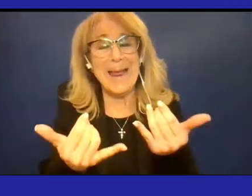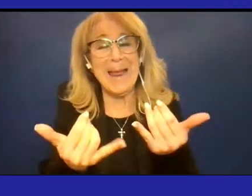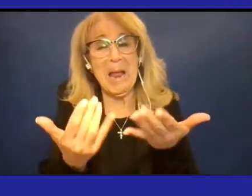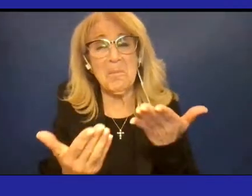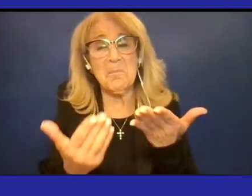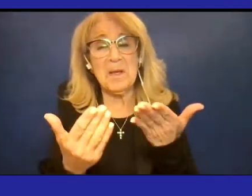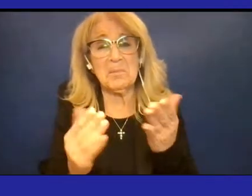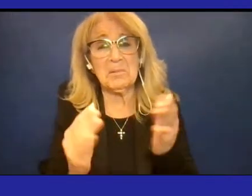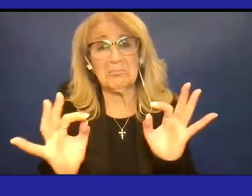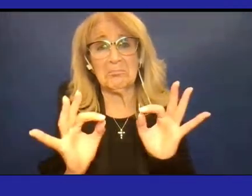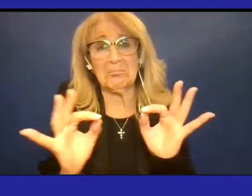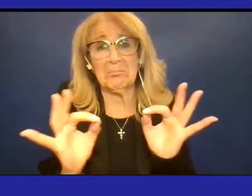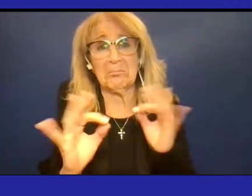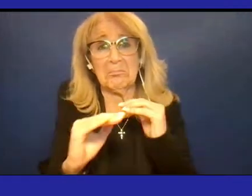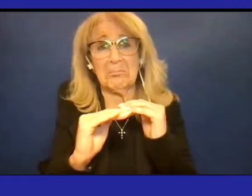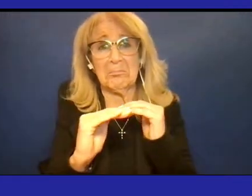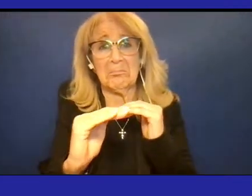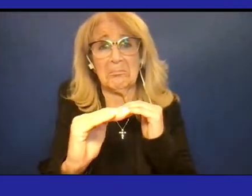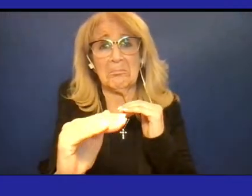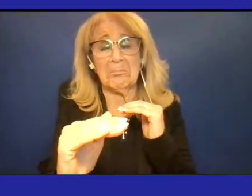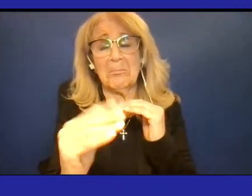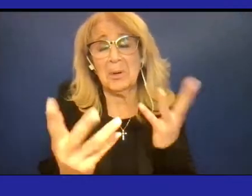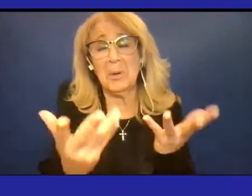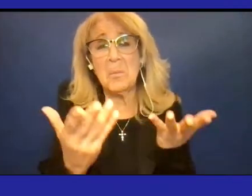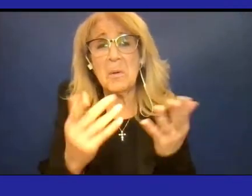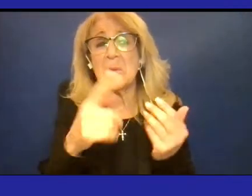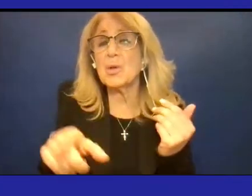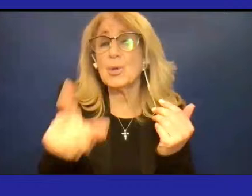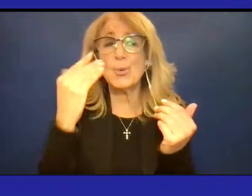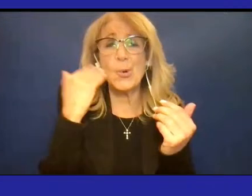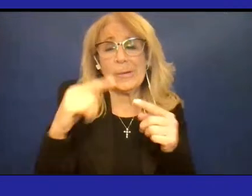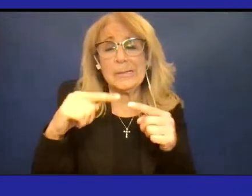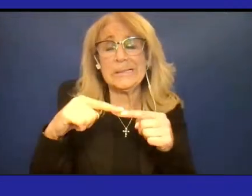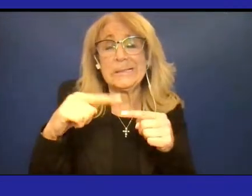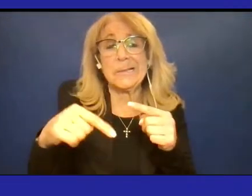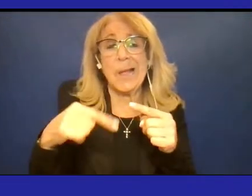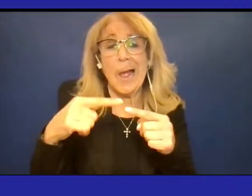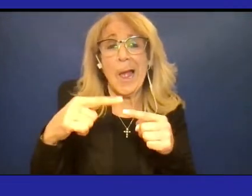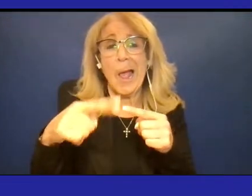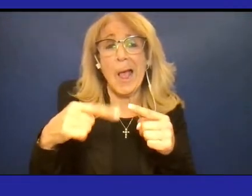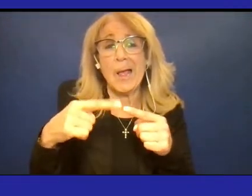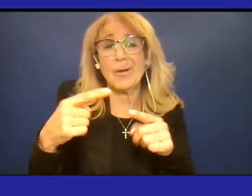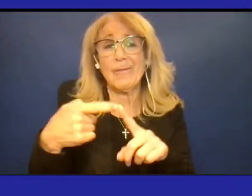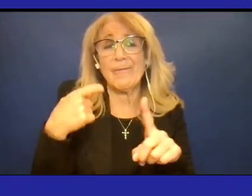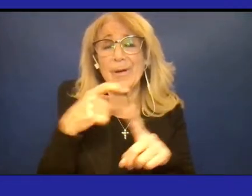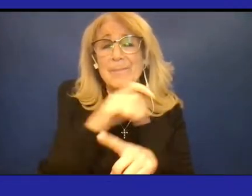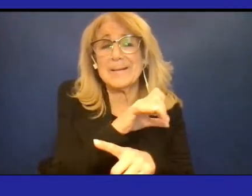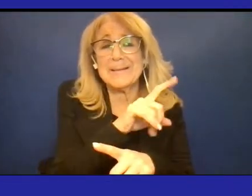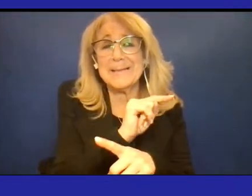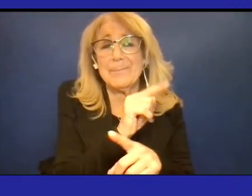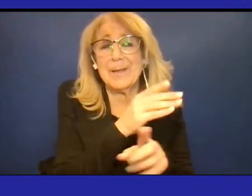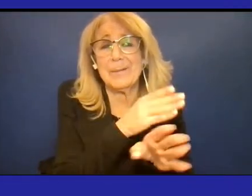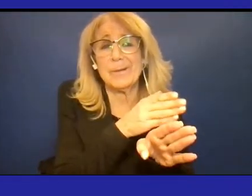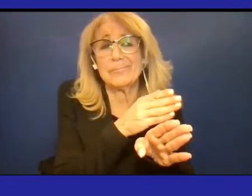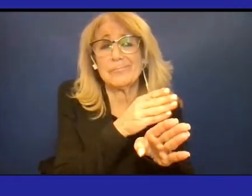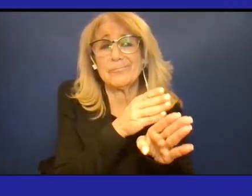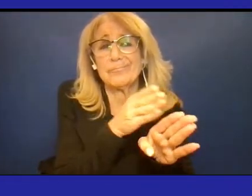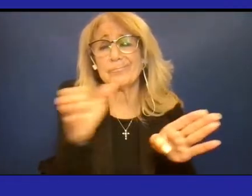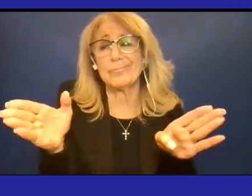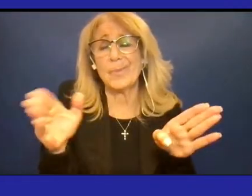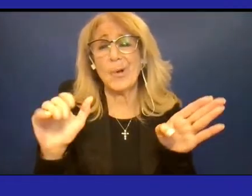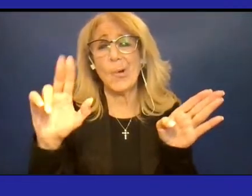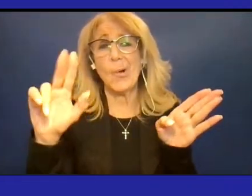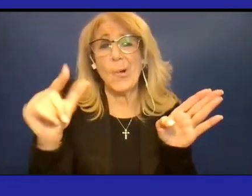otherwise. As you probably know, the cycle is really from September to August. So poor Michelle